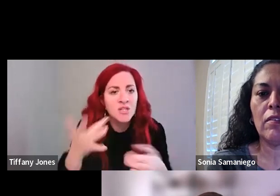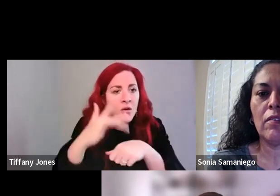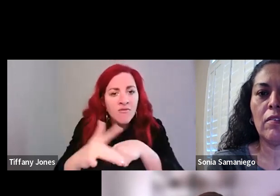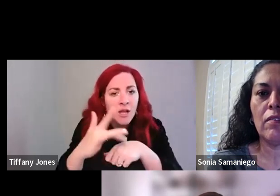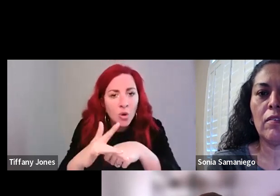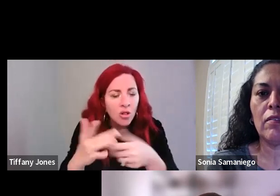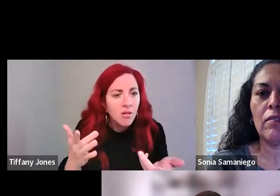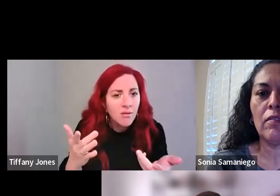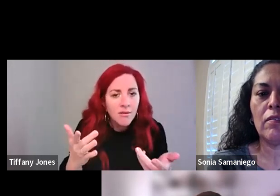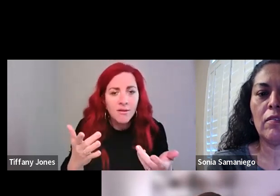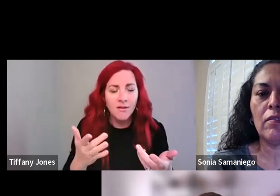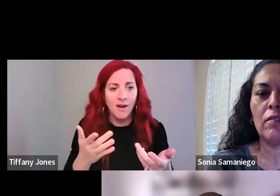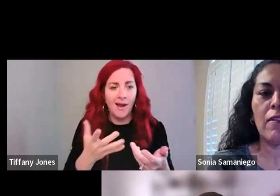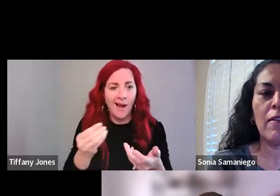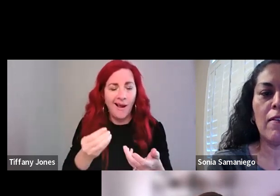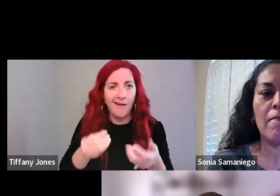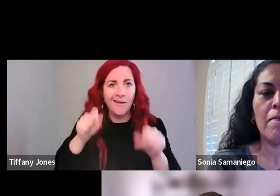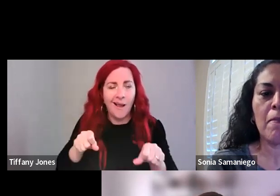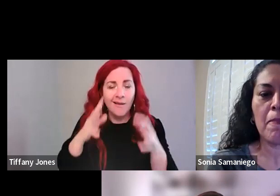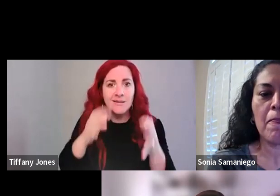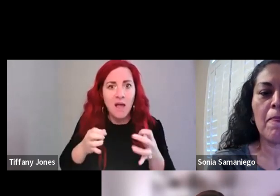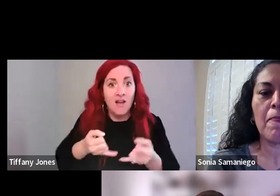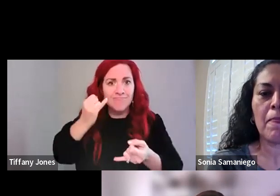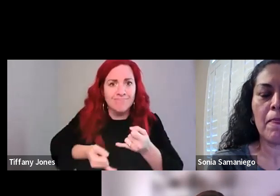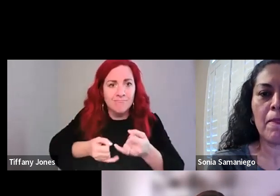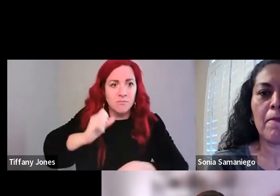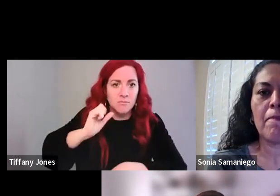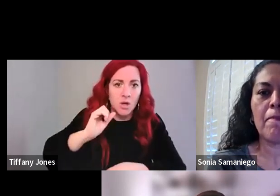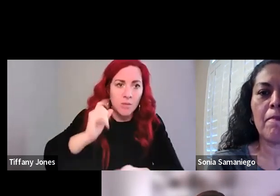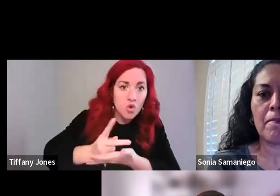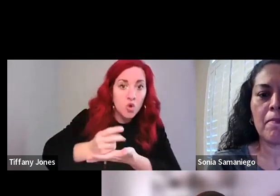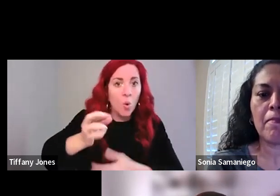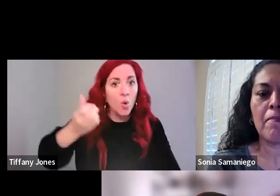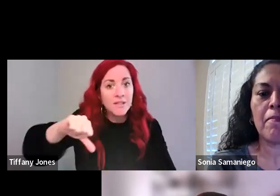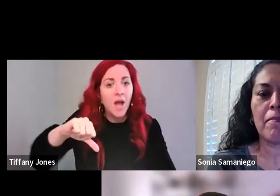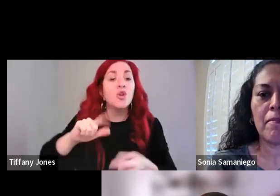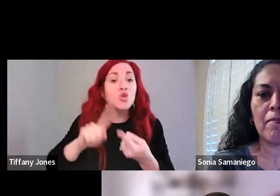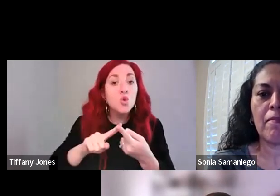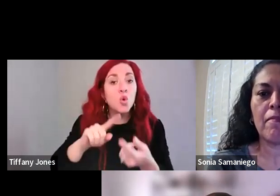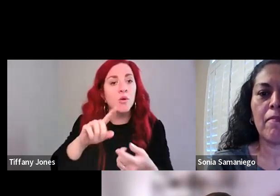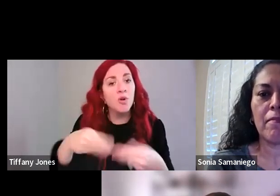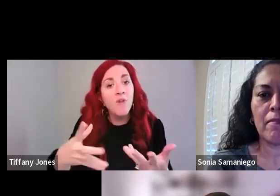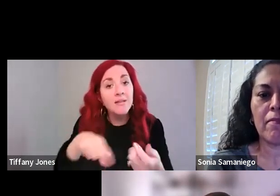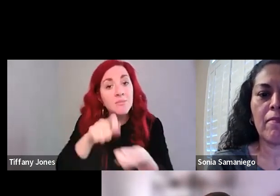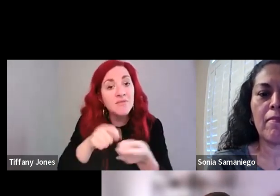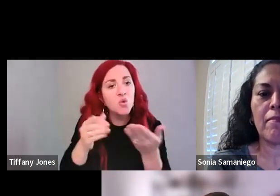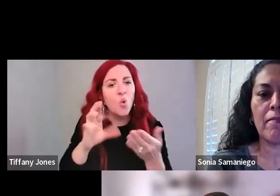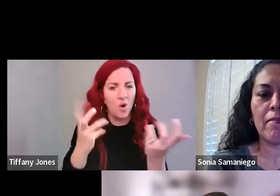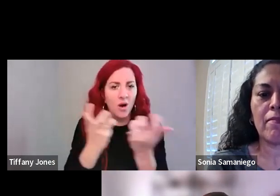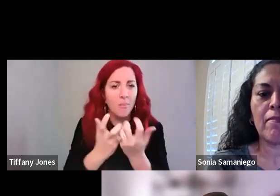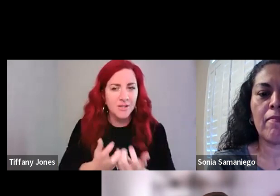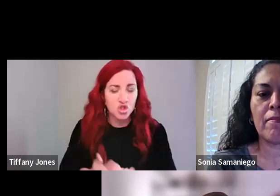can, you know, make that final decision about agreeing to provide certain services or accommodations.